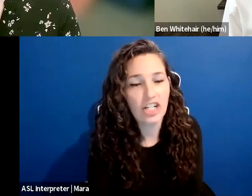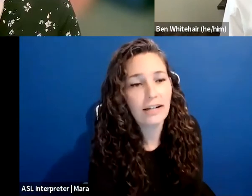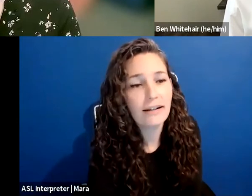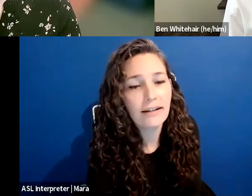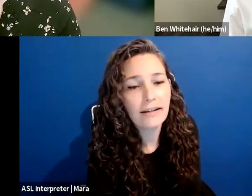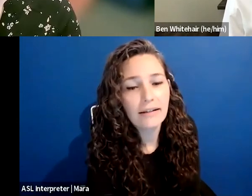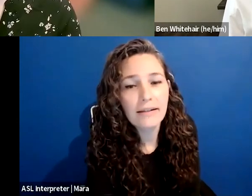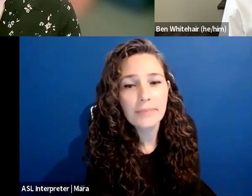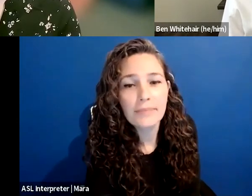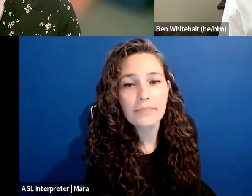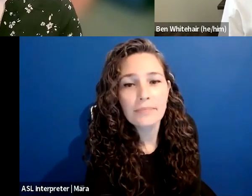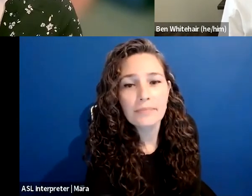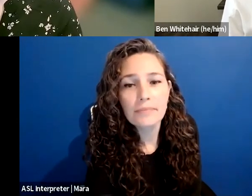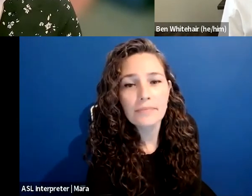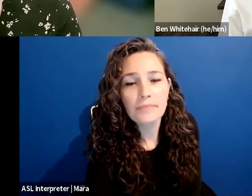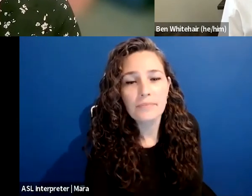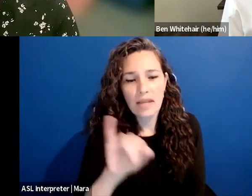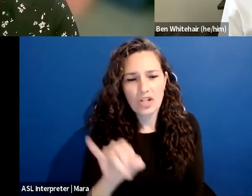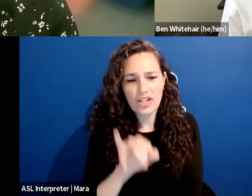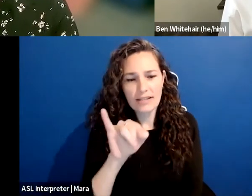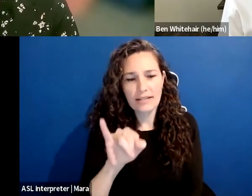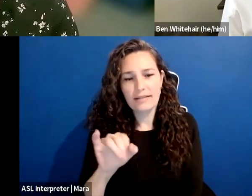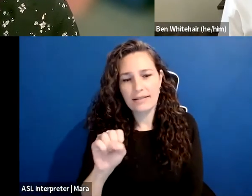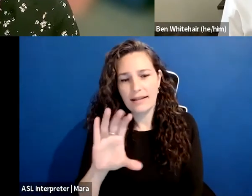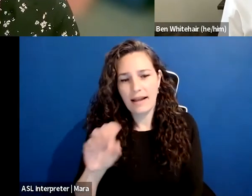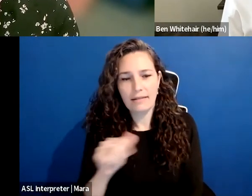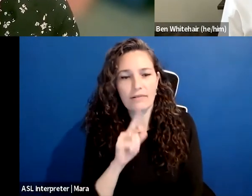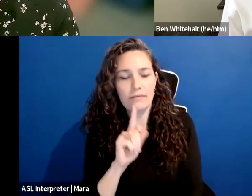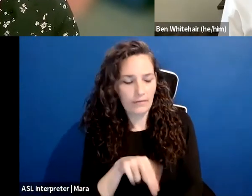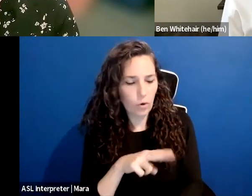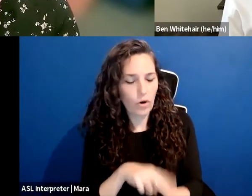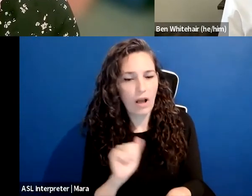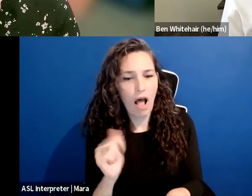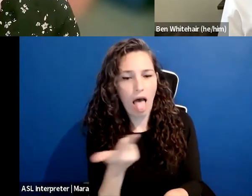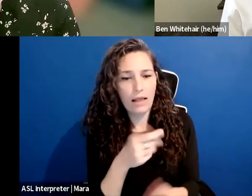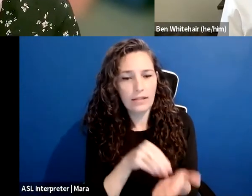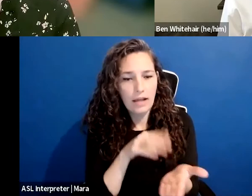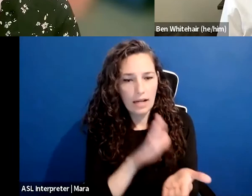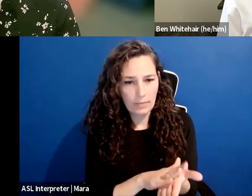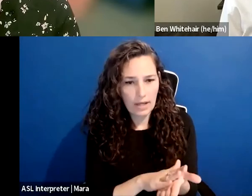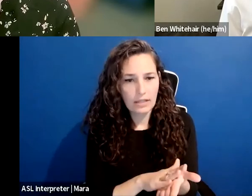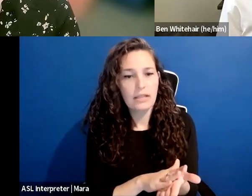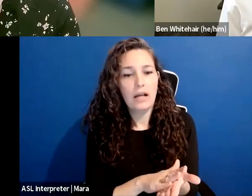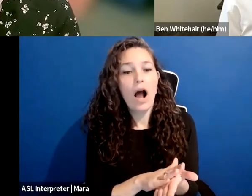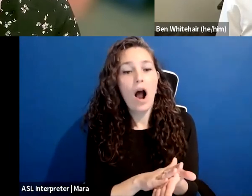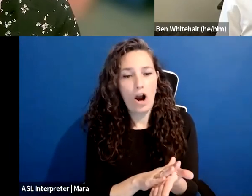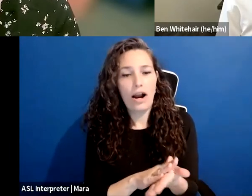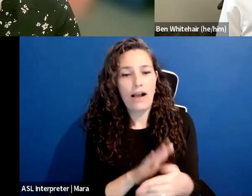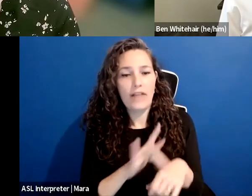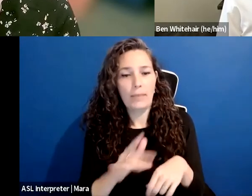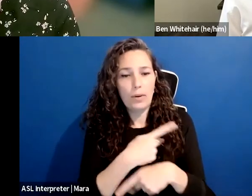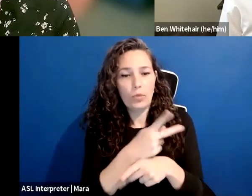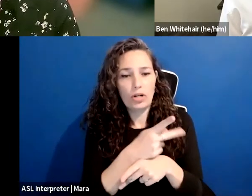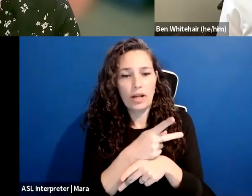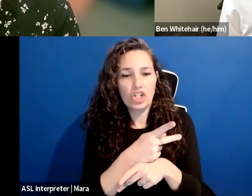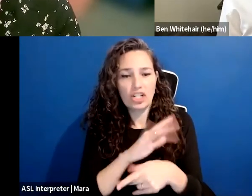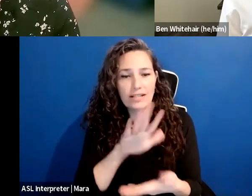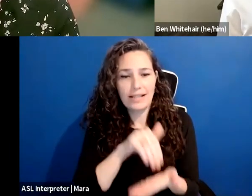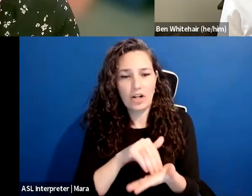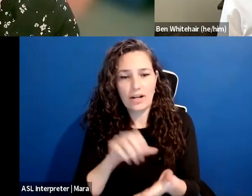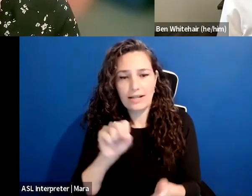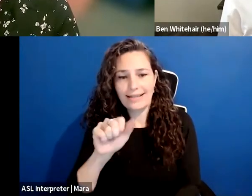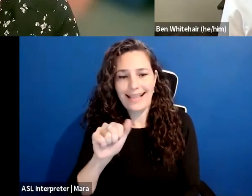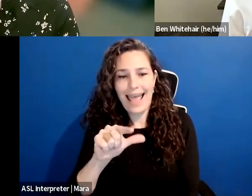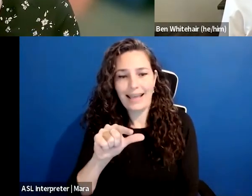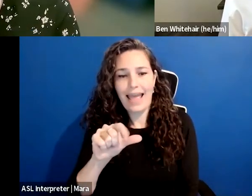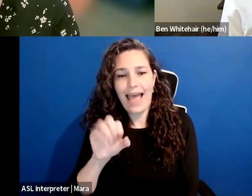questions? Of course. So all of the documents that we talked about today are available on the Production Center at SAGAFTRA.org. There's